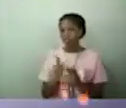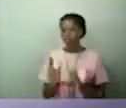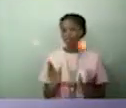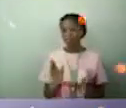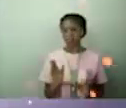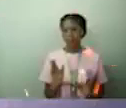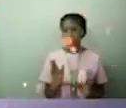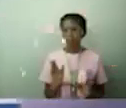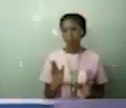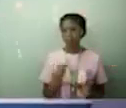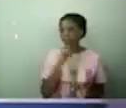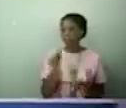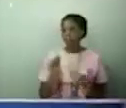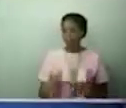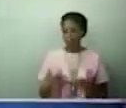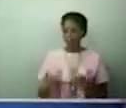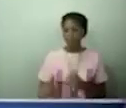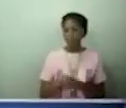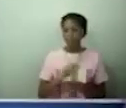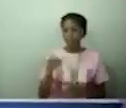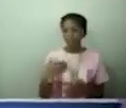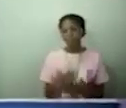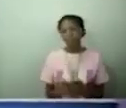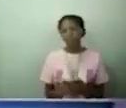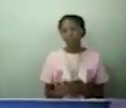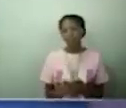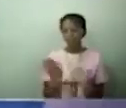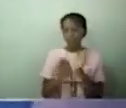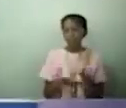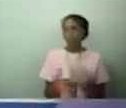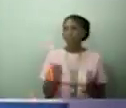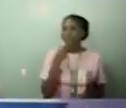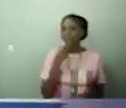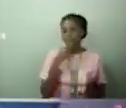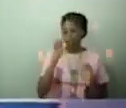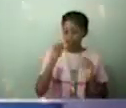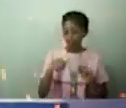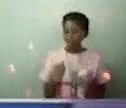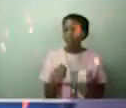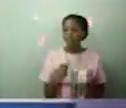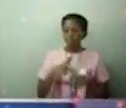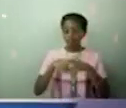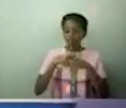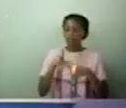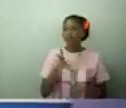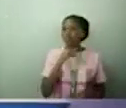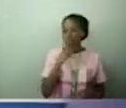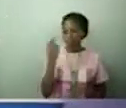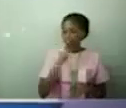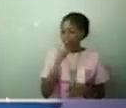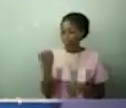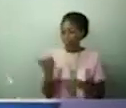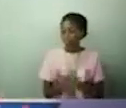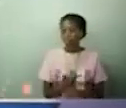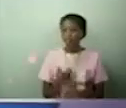fruit. Neither can a bad tree produce good fruit. The Bible said that salty water cannot come from what?